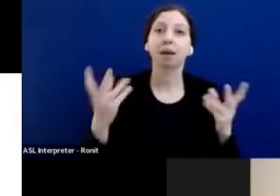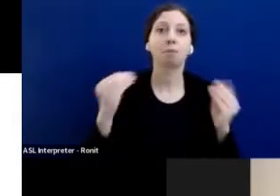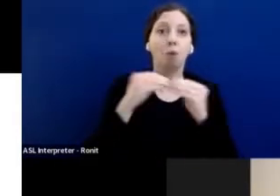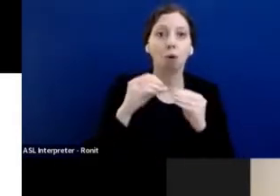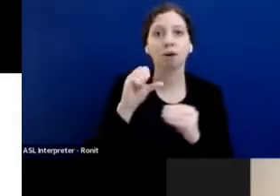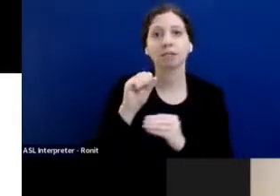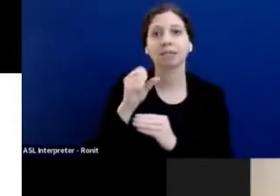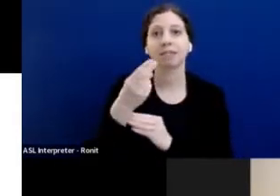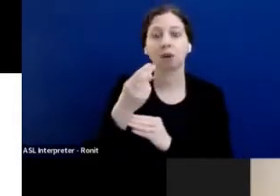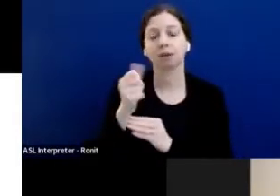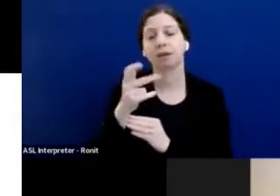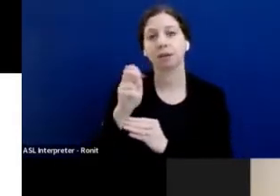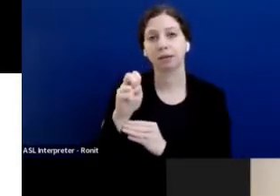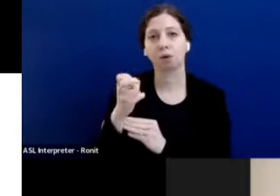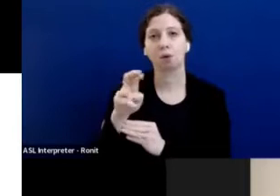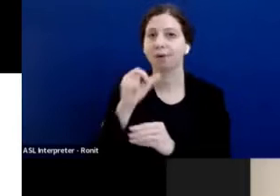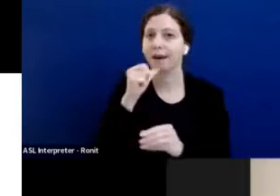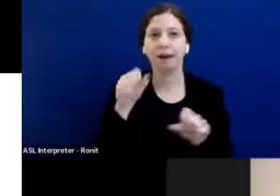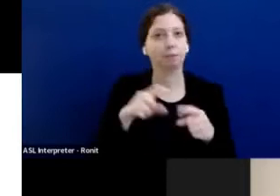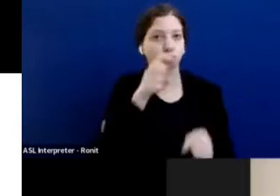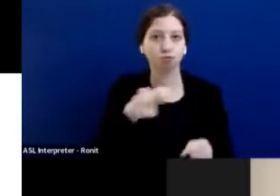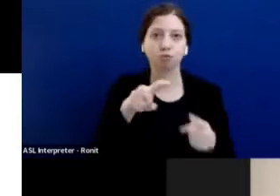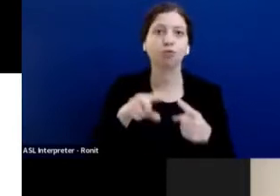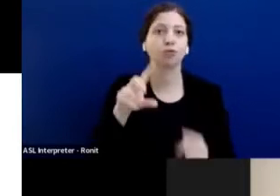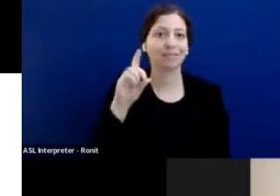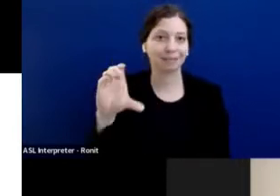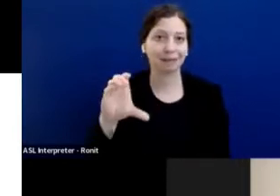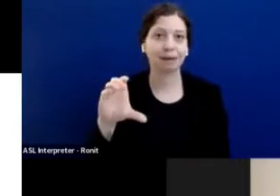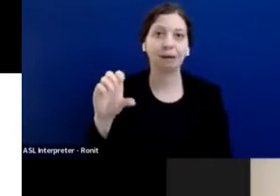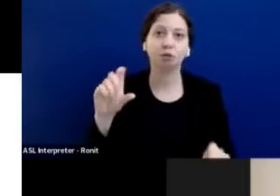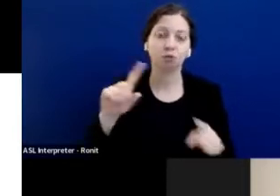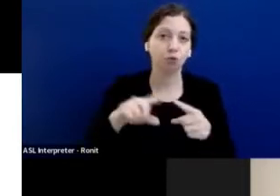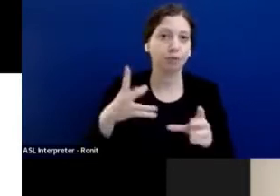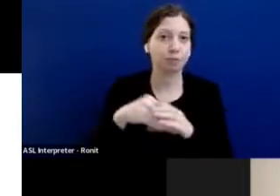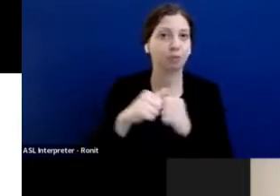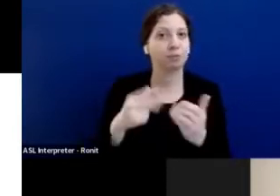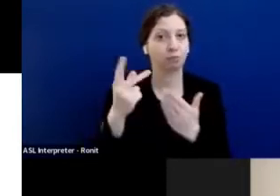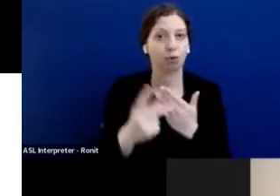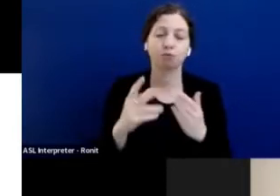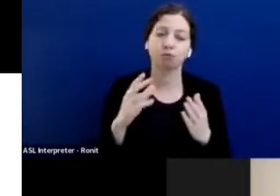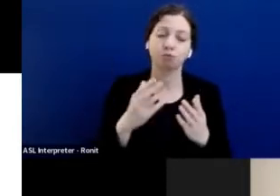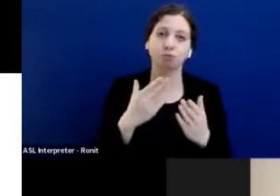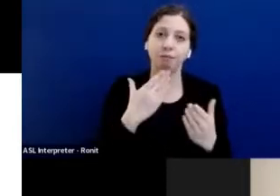who were not able to travel to Washington, D.C. to participate in this year's program. So we're very grateful for that.